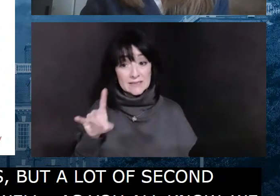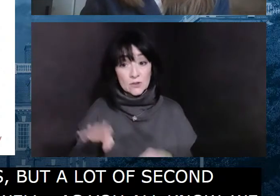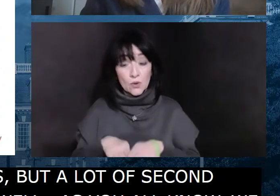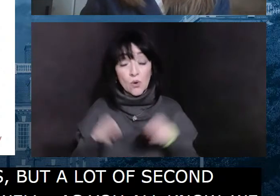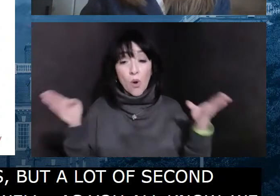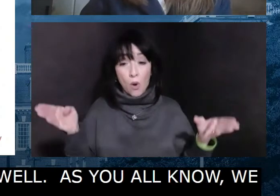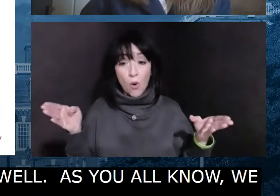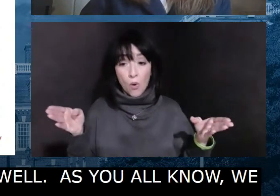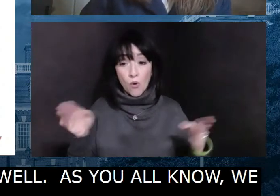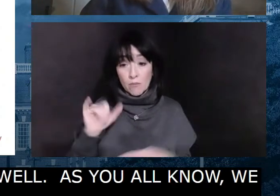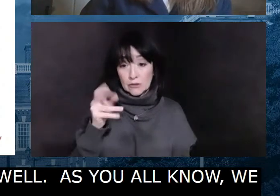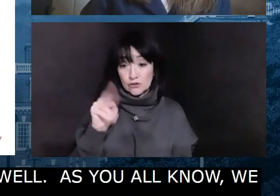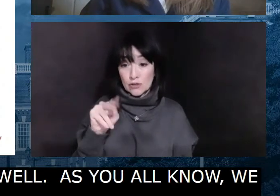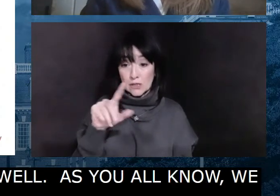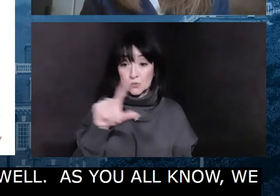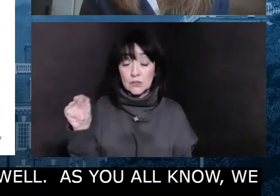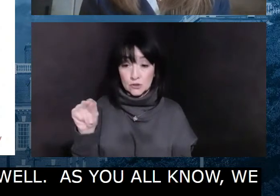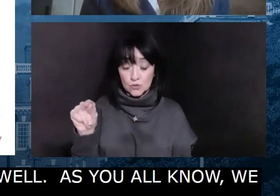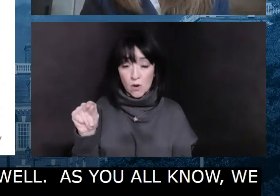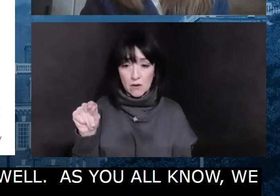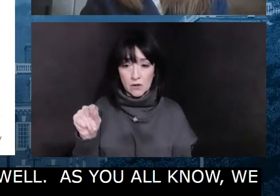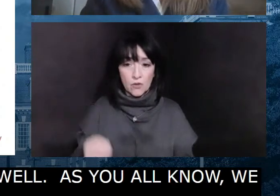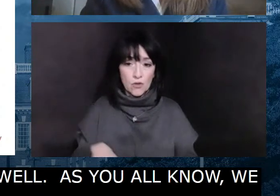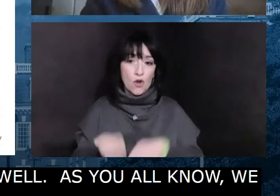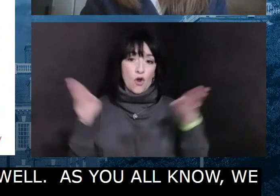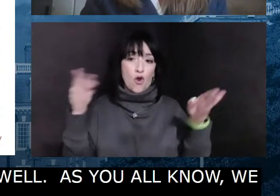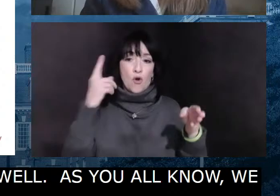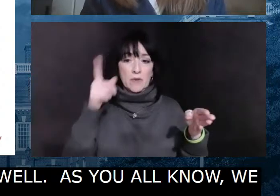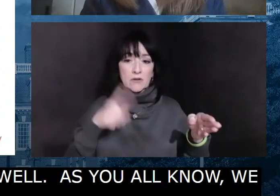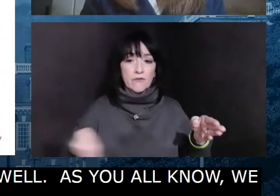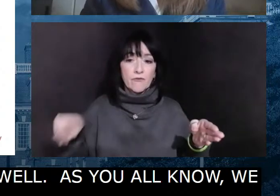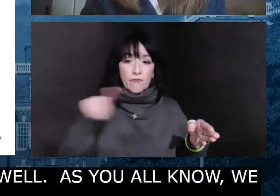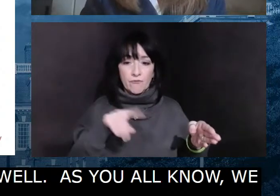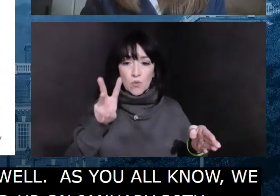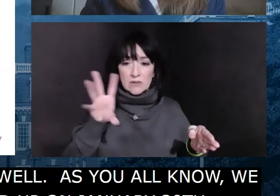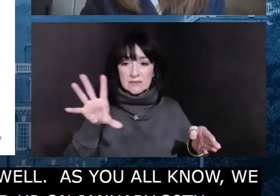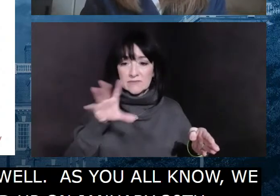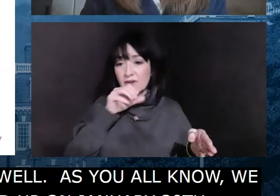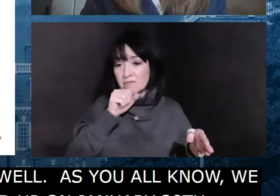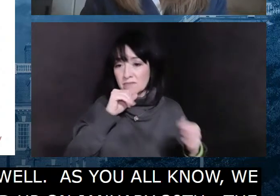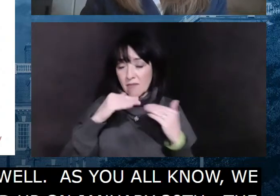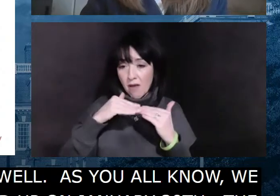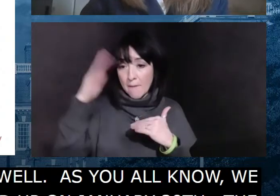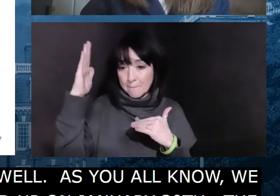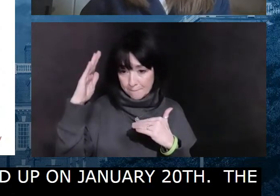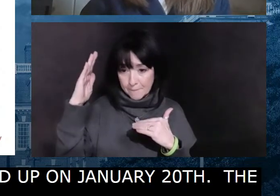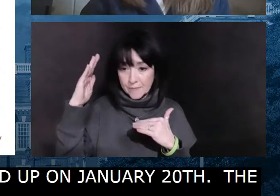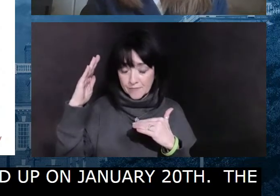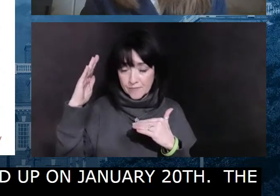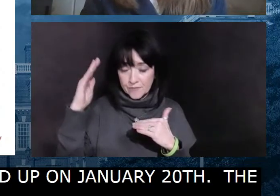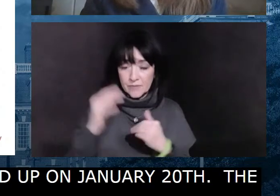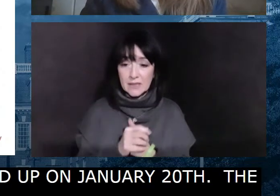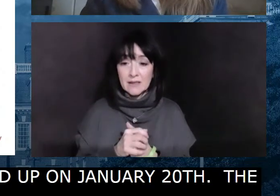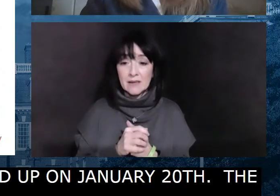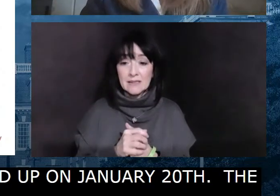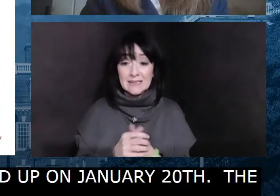20th. The wait list has a total of 114 people on it. And at this point,